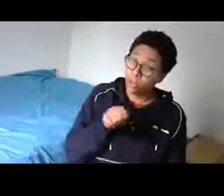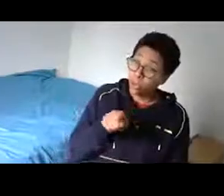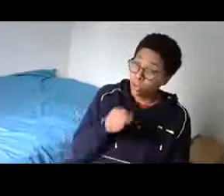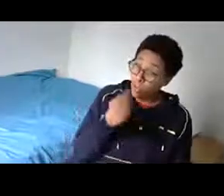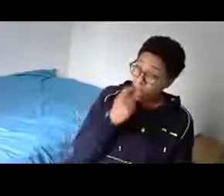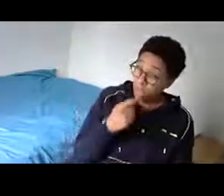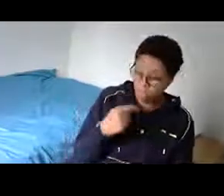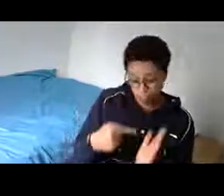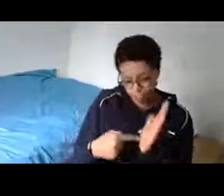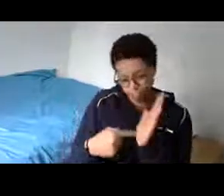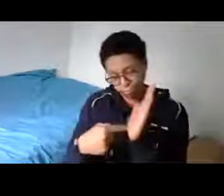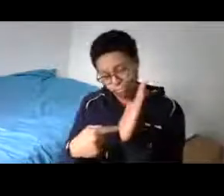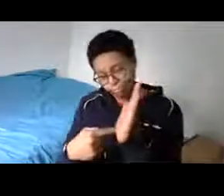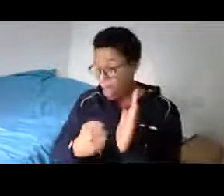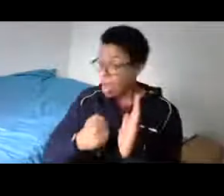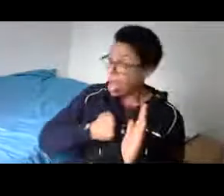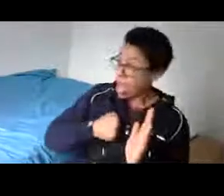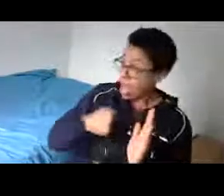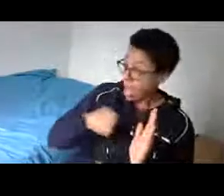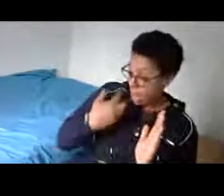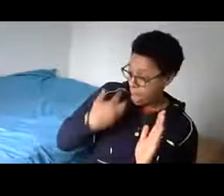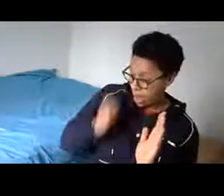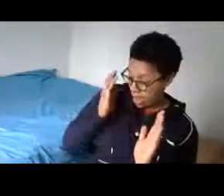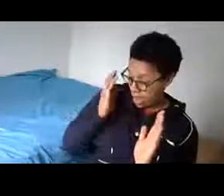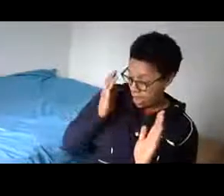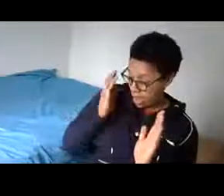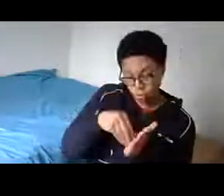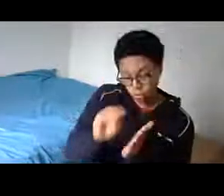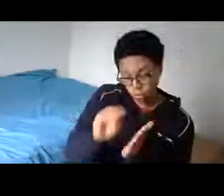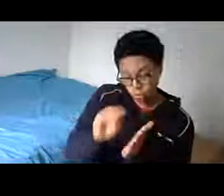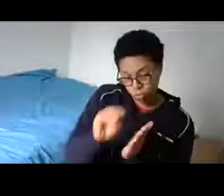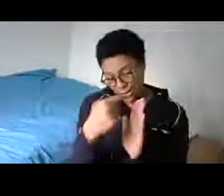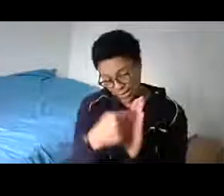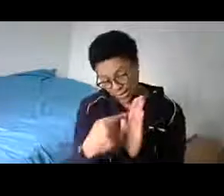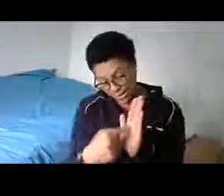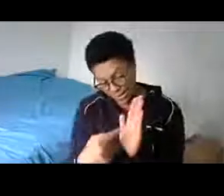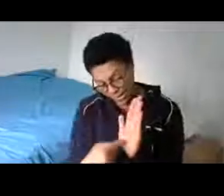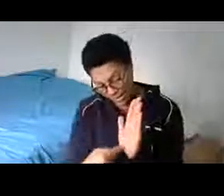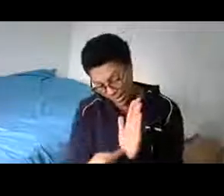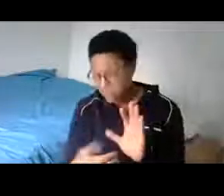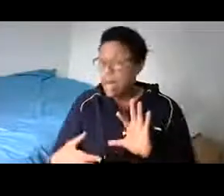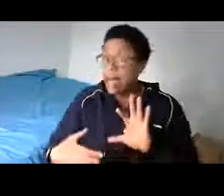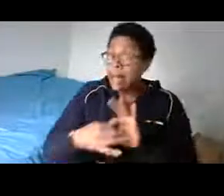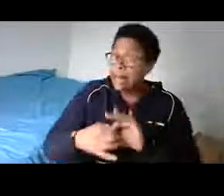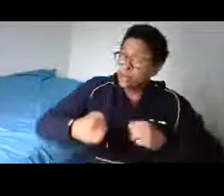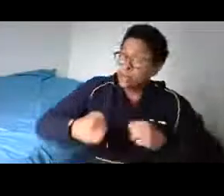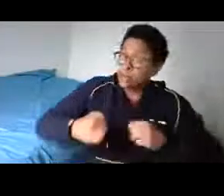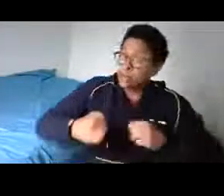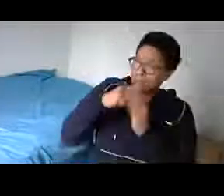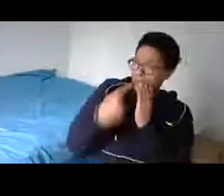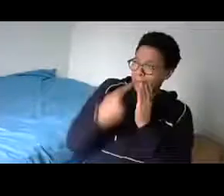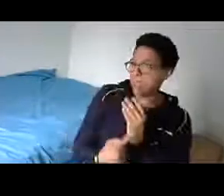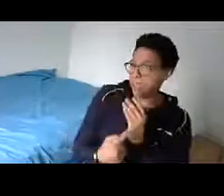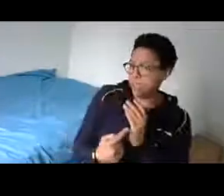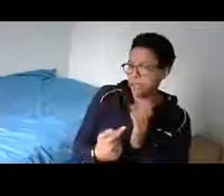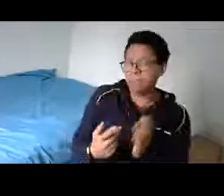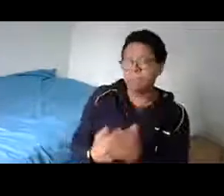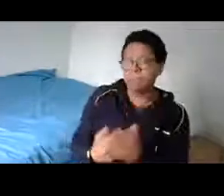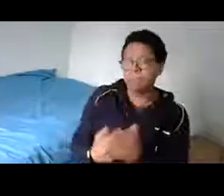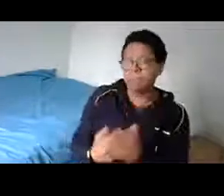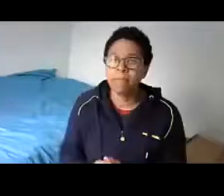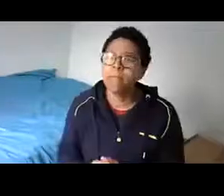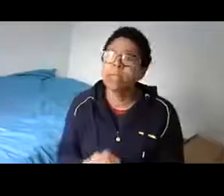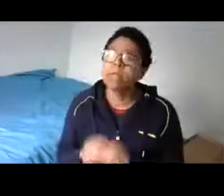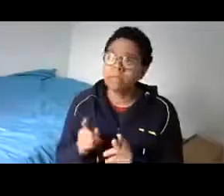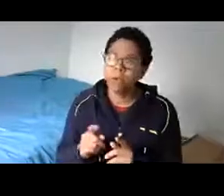most of the time local authorities give some kind of money that they disregard straight away, and if you go above